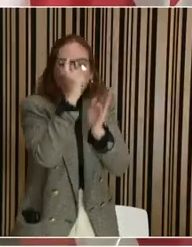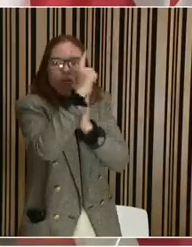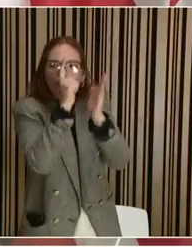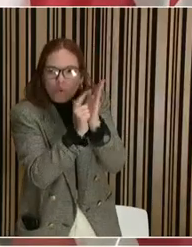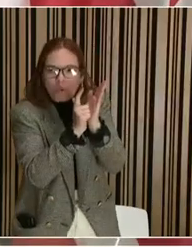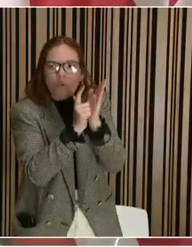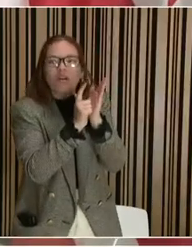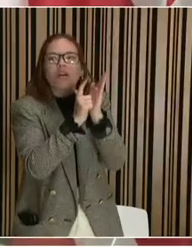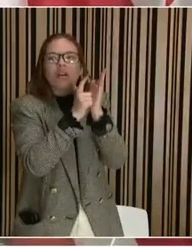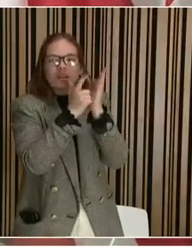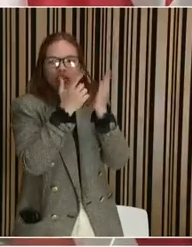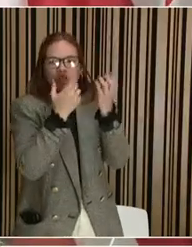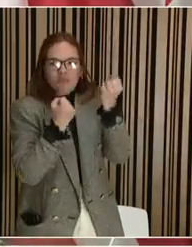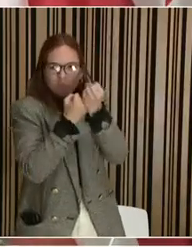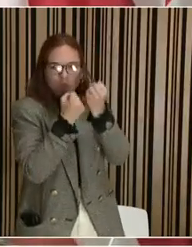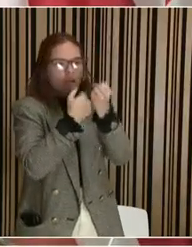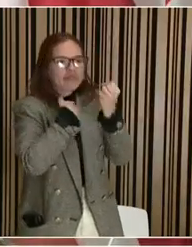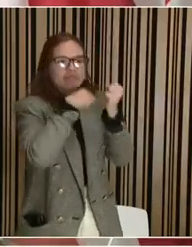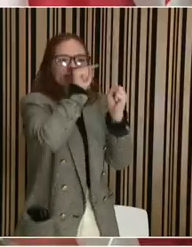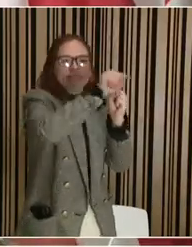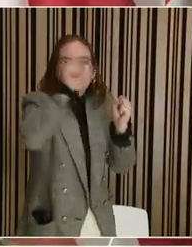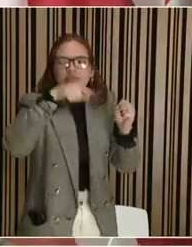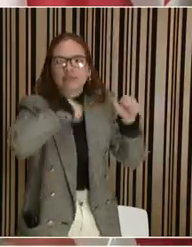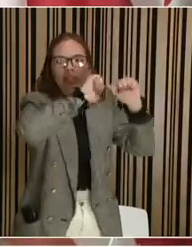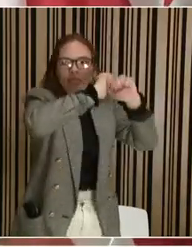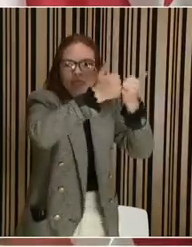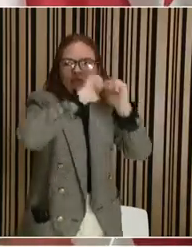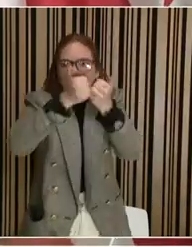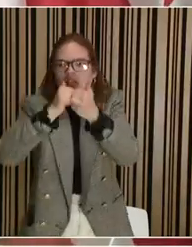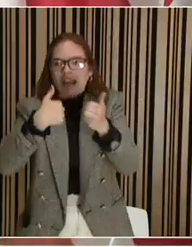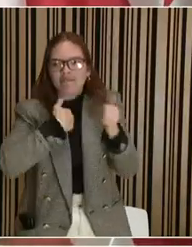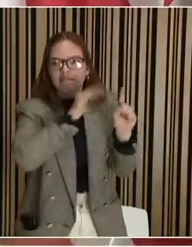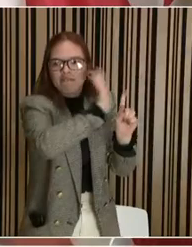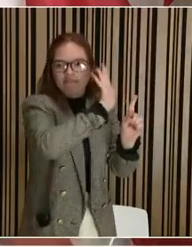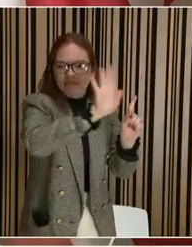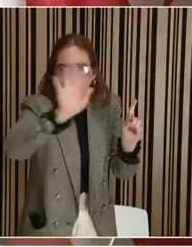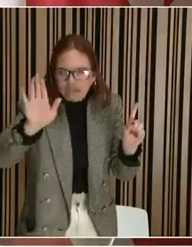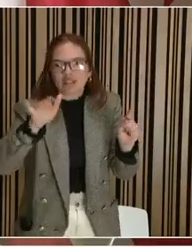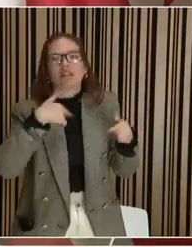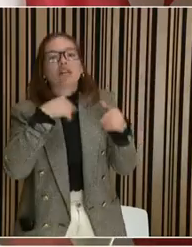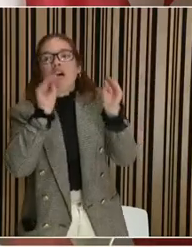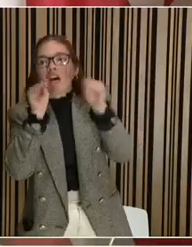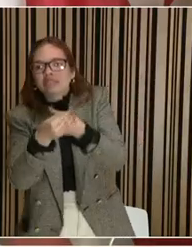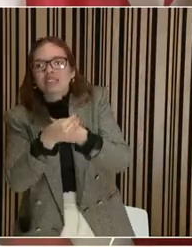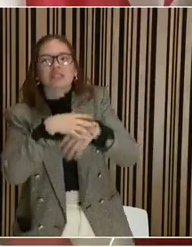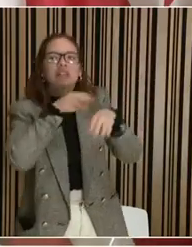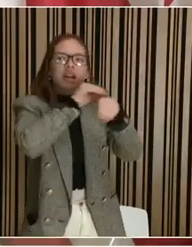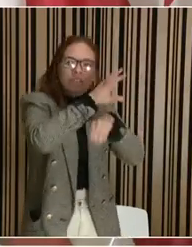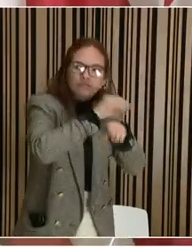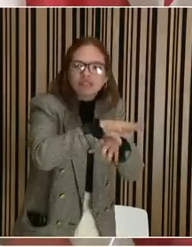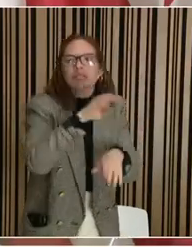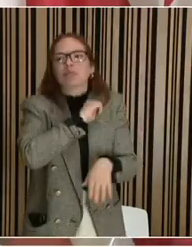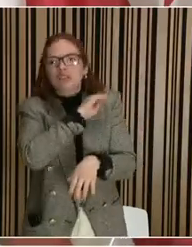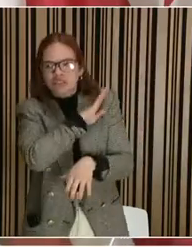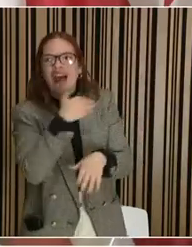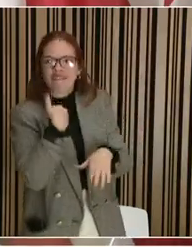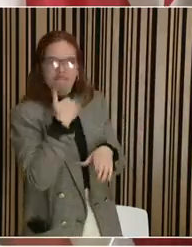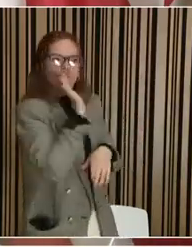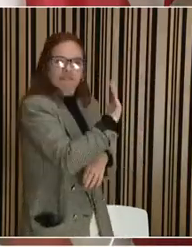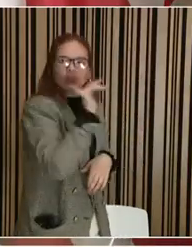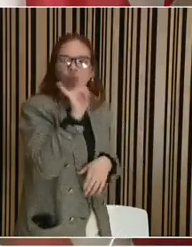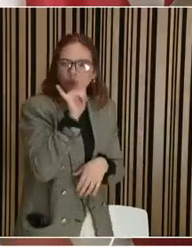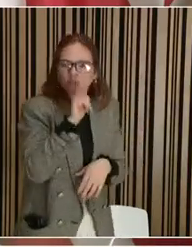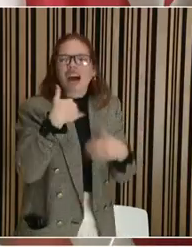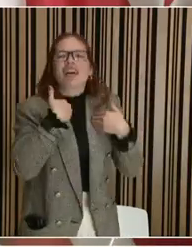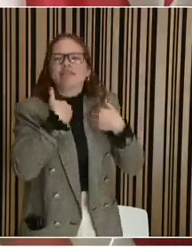subordinate agencies, the general counsels and their offices, as well as advise the mayor. We have some other statutory duties that are not